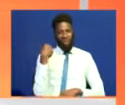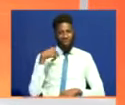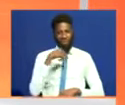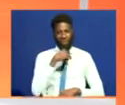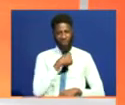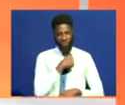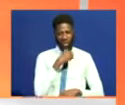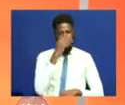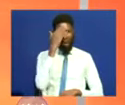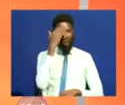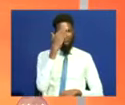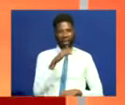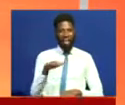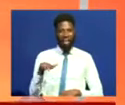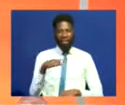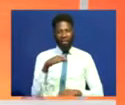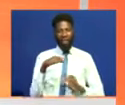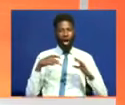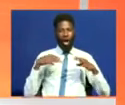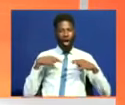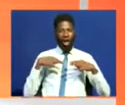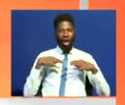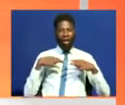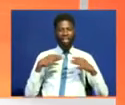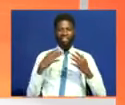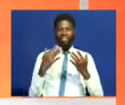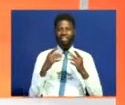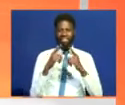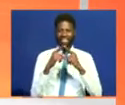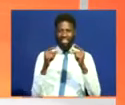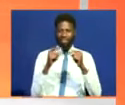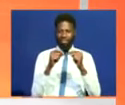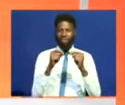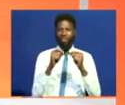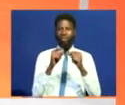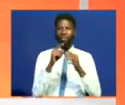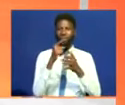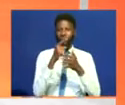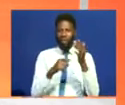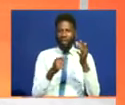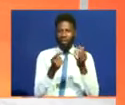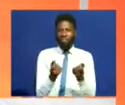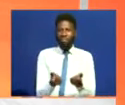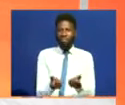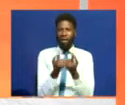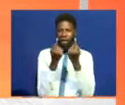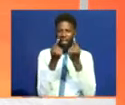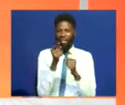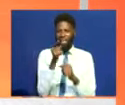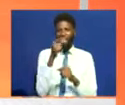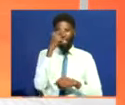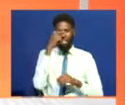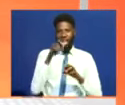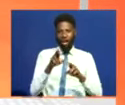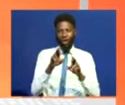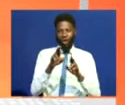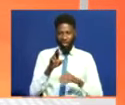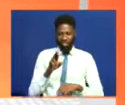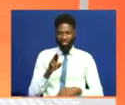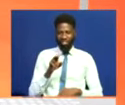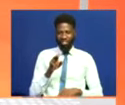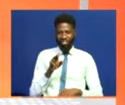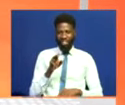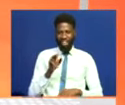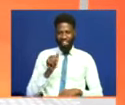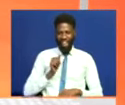for recess, mm-hmm. I had a statement on the incidents on Thika Road, mm-hmm. on that girl who was being mishandled by the conductor. Mm-hmm. And